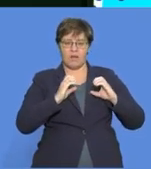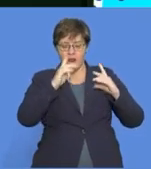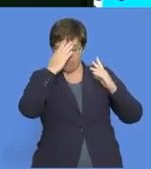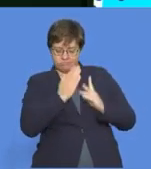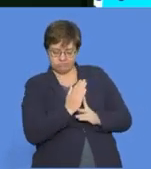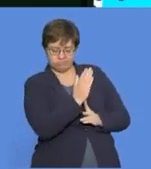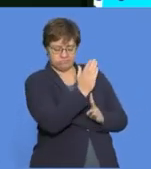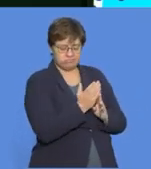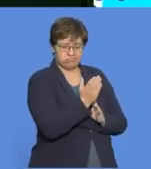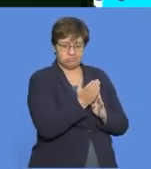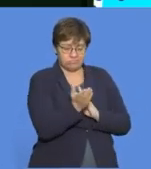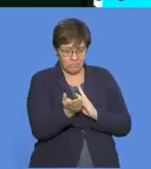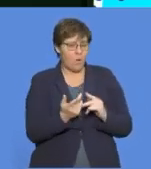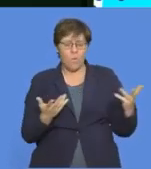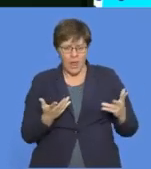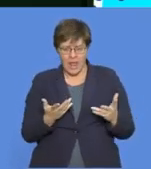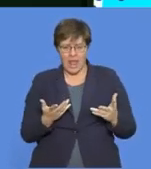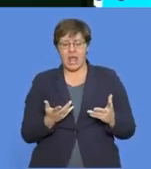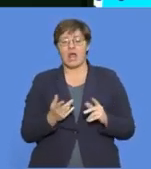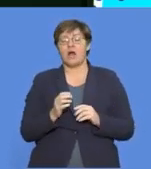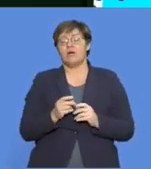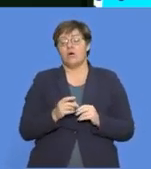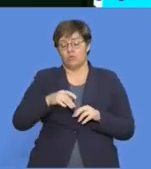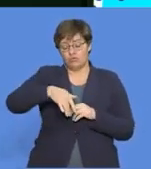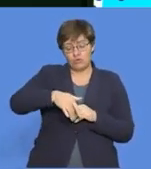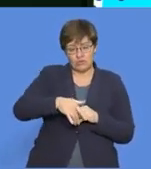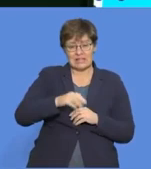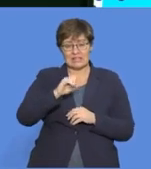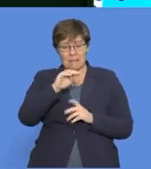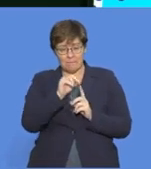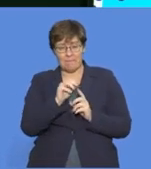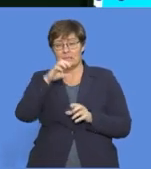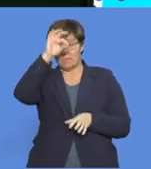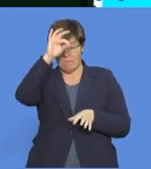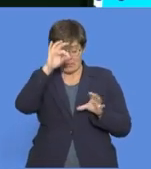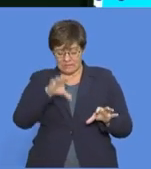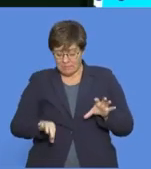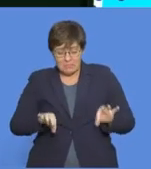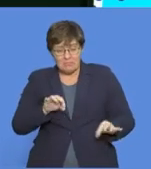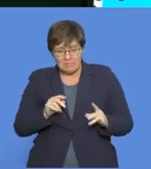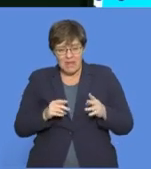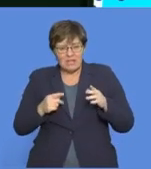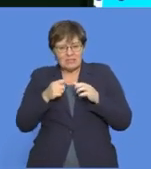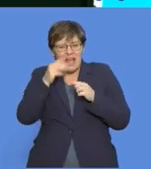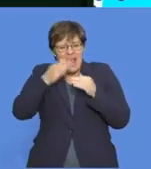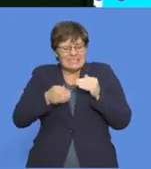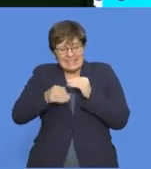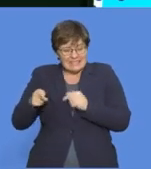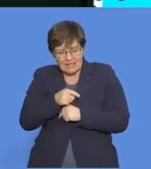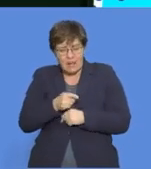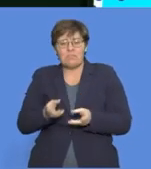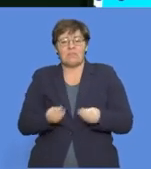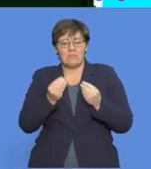become specialized. They are found in the tips of roots and stems, and we're going to have a look at what do